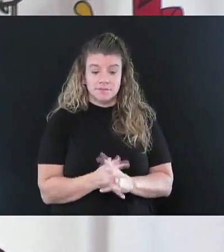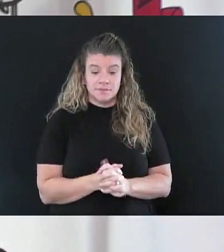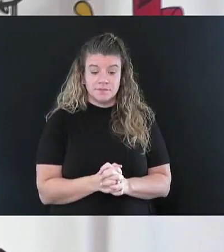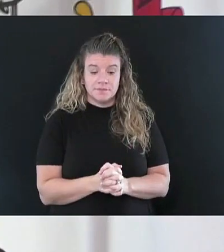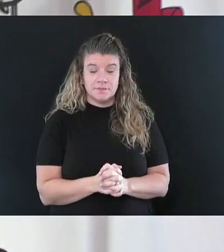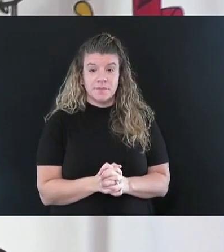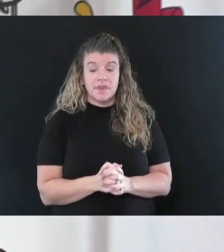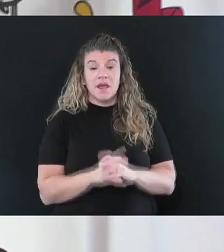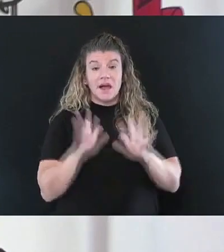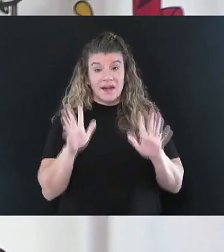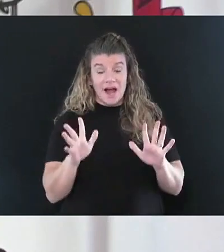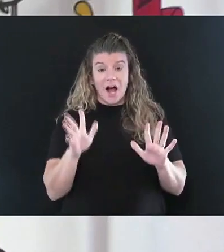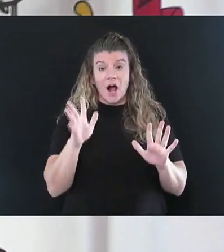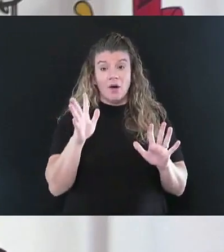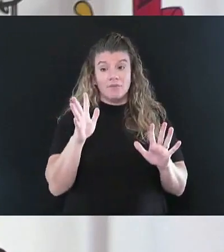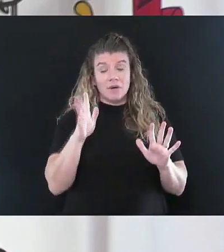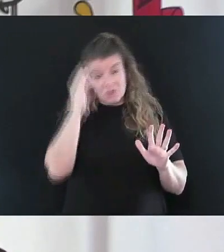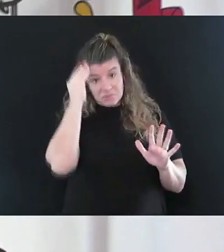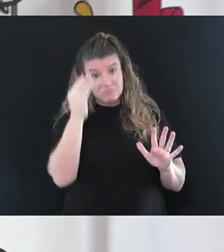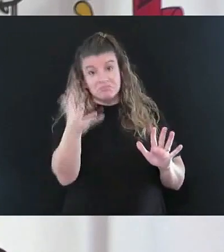Let me just say this too.